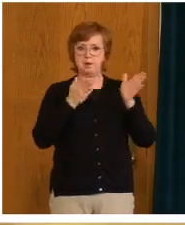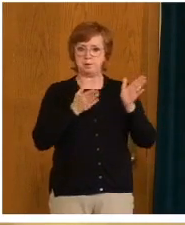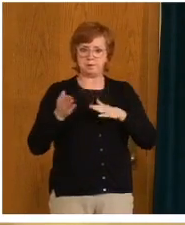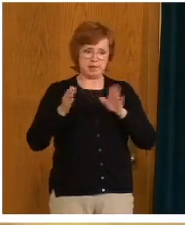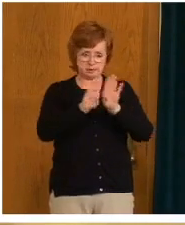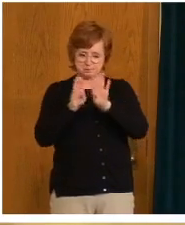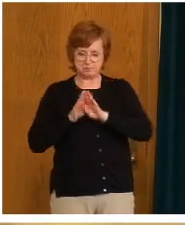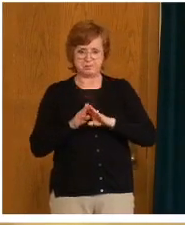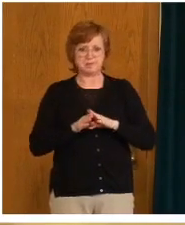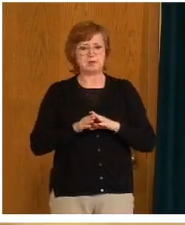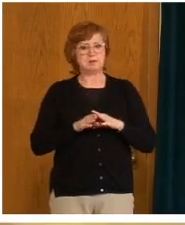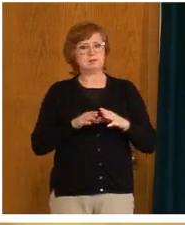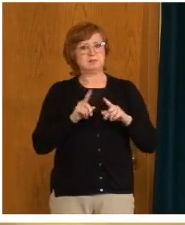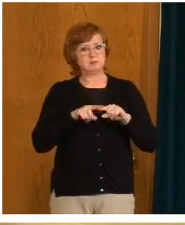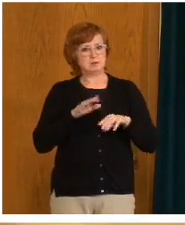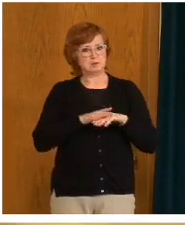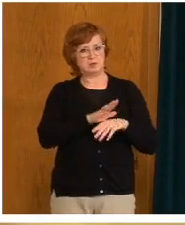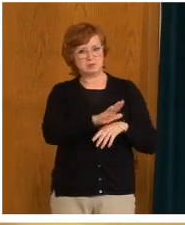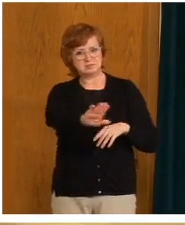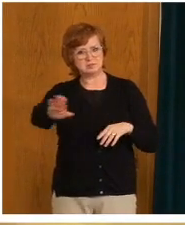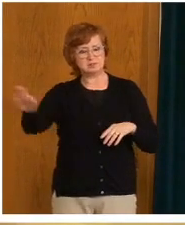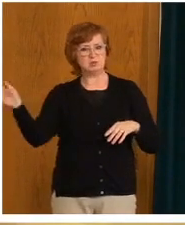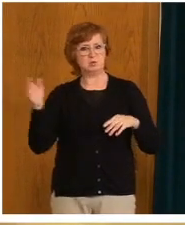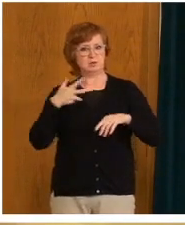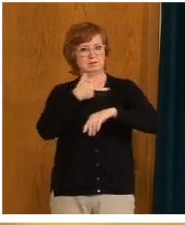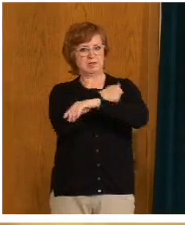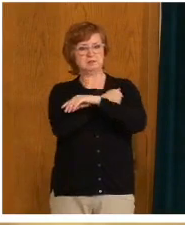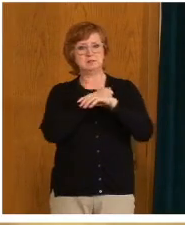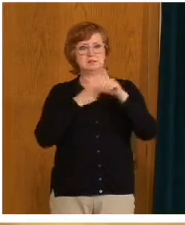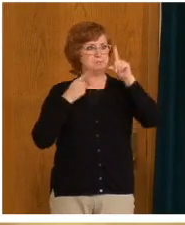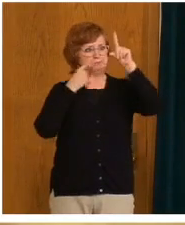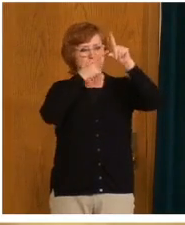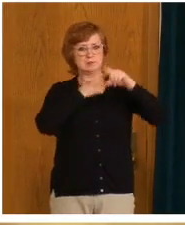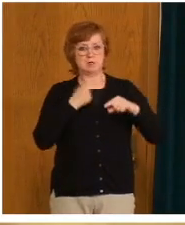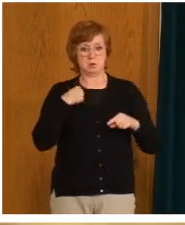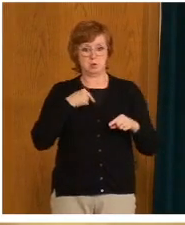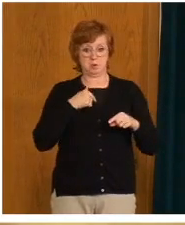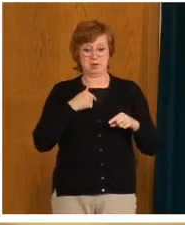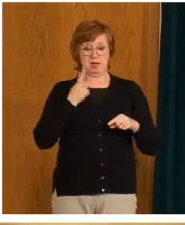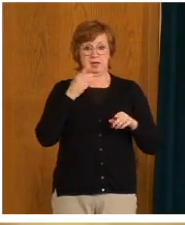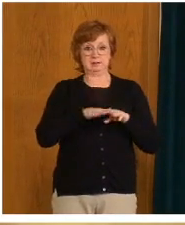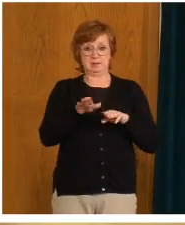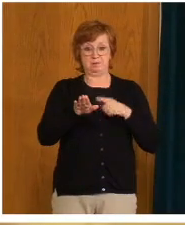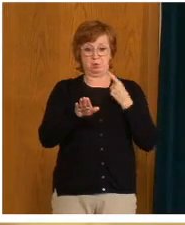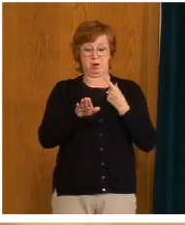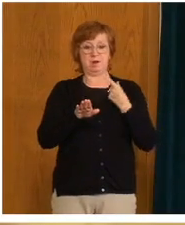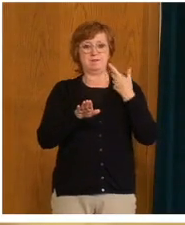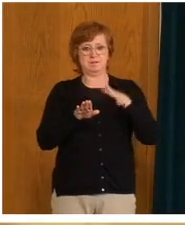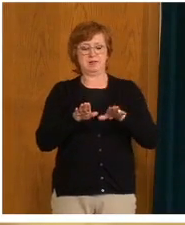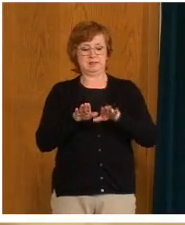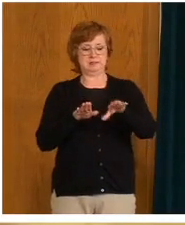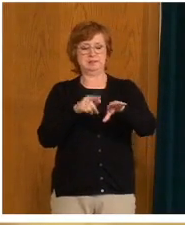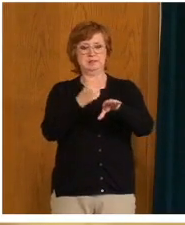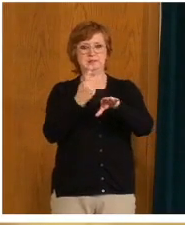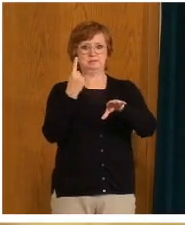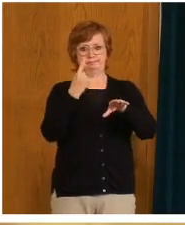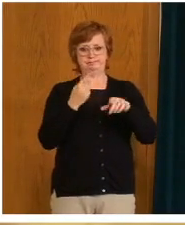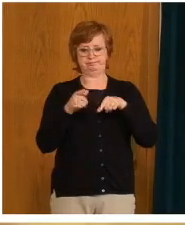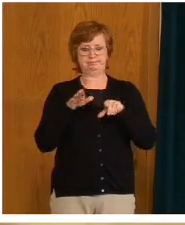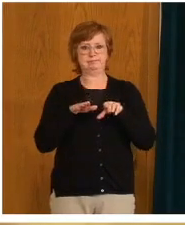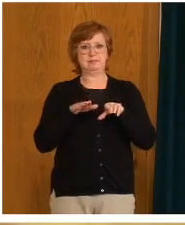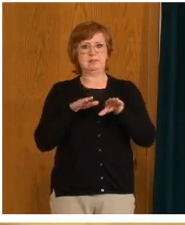to uptake, and we've hit phase 2 or step 2 of that plan as recent as a day or two ago.